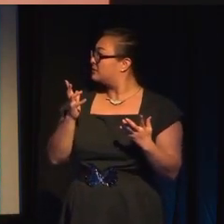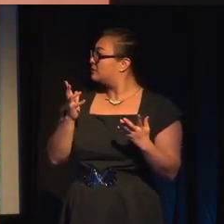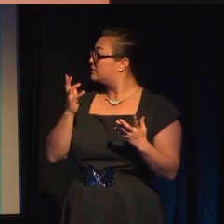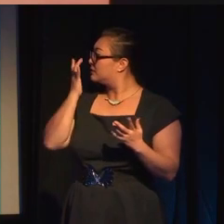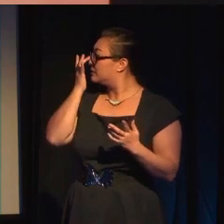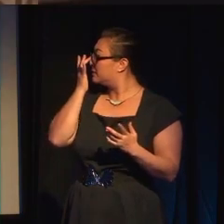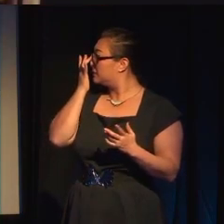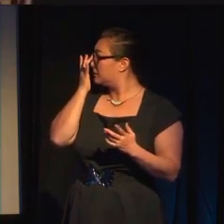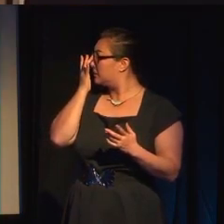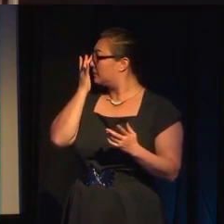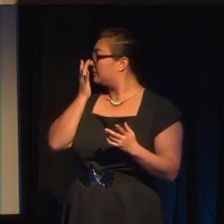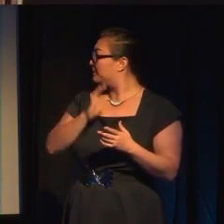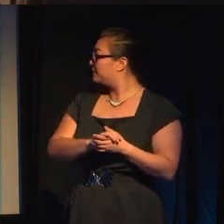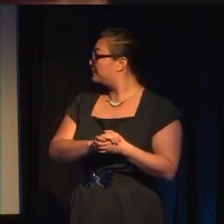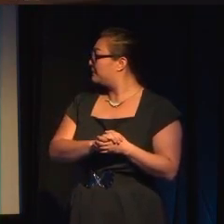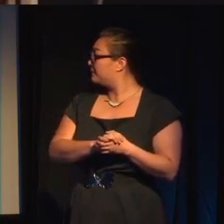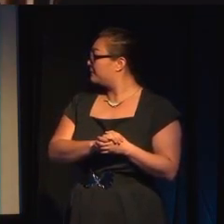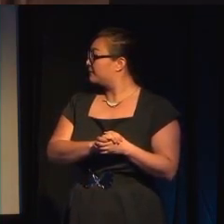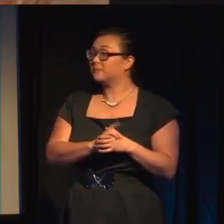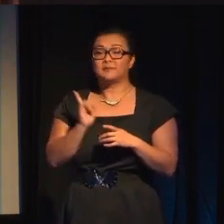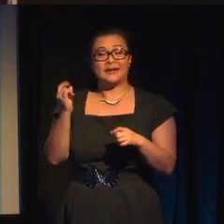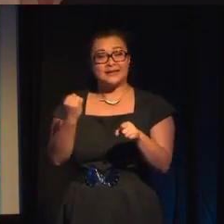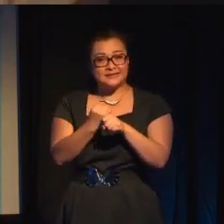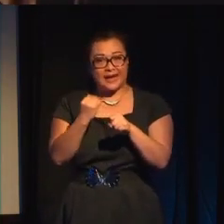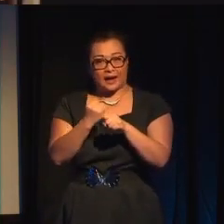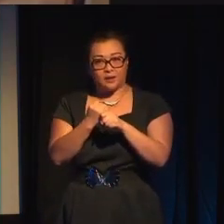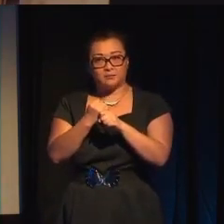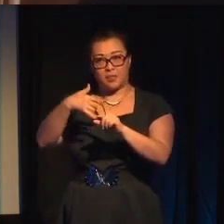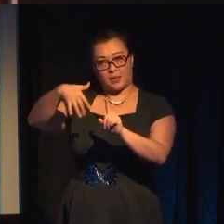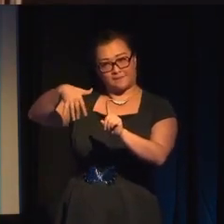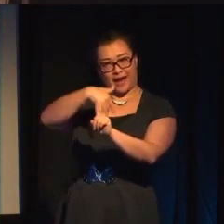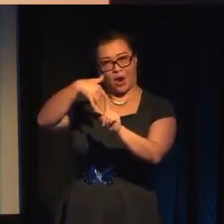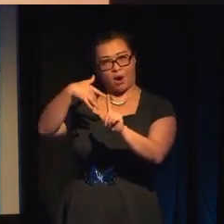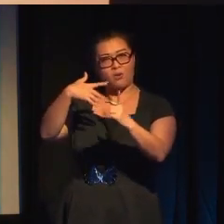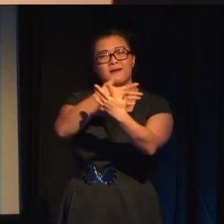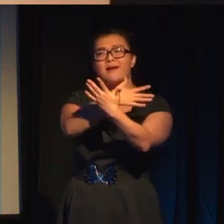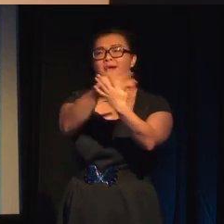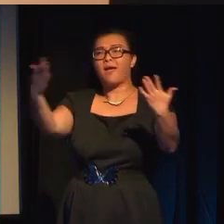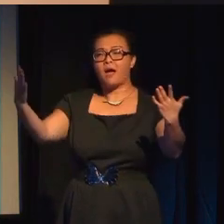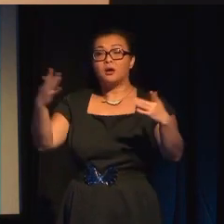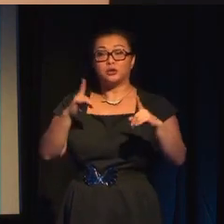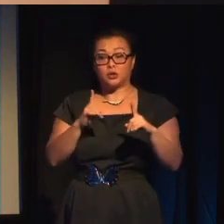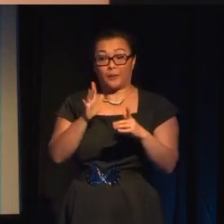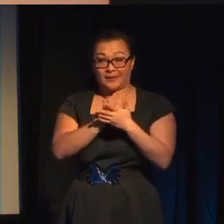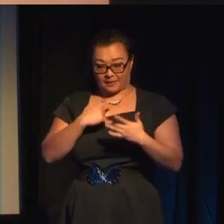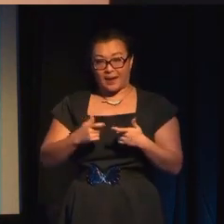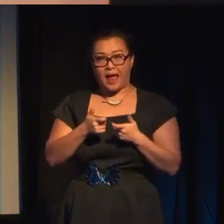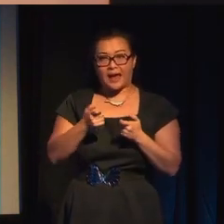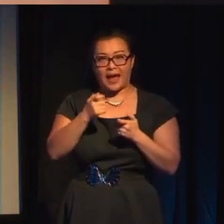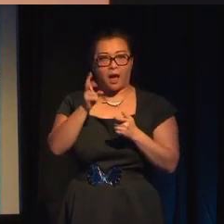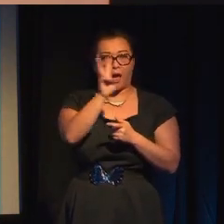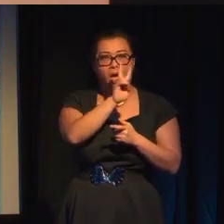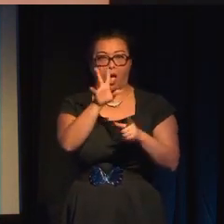for elements that are relevant to the gameplay. And that's one of the reasons why we always use the sort of cartoon look for Broken